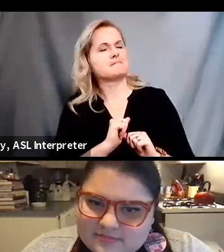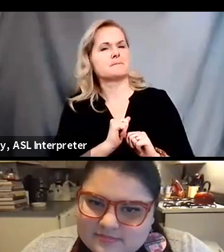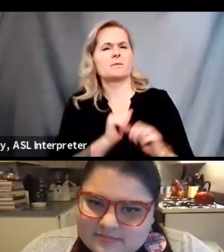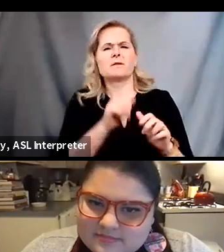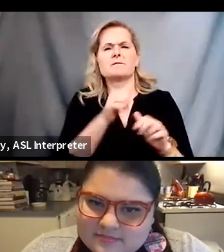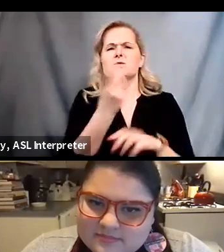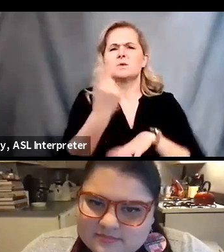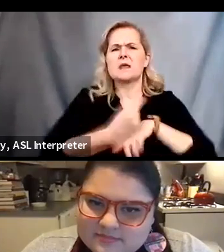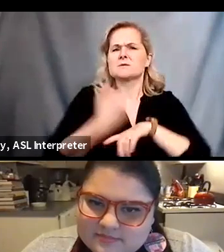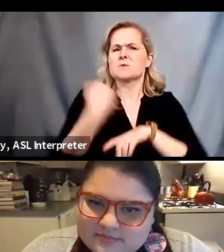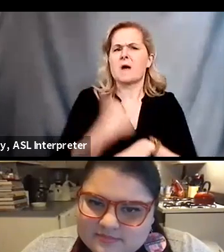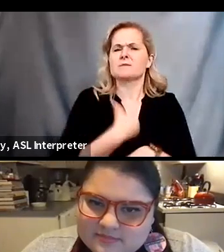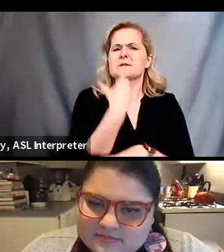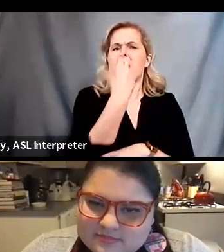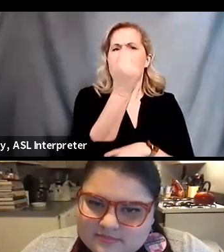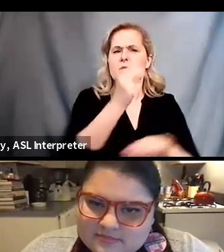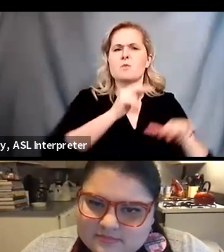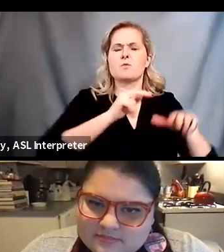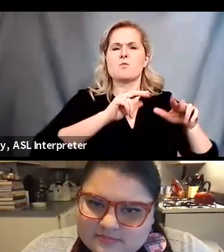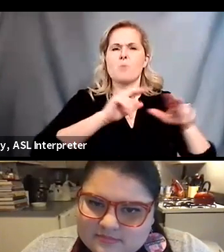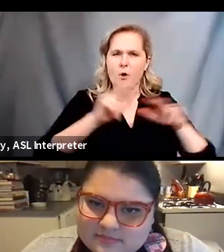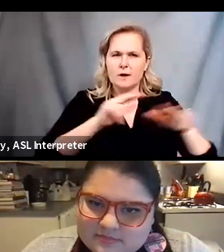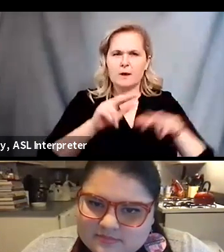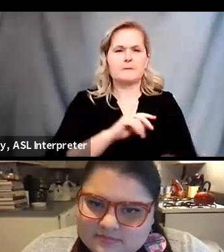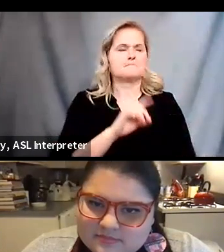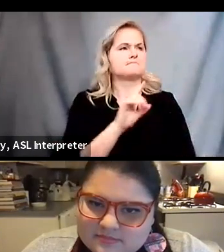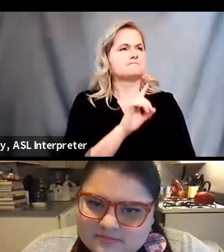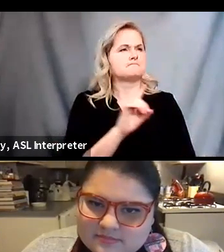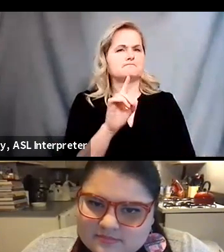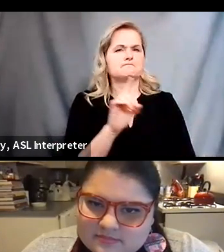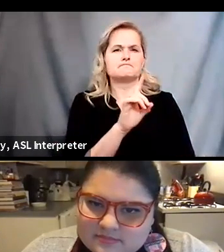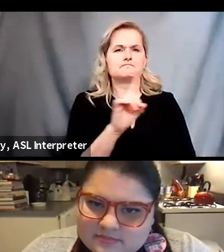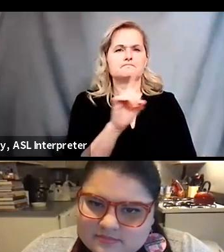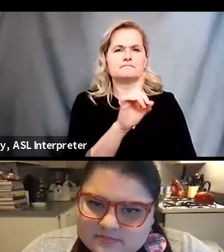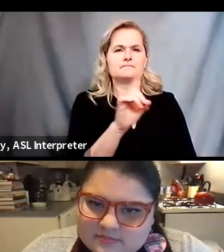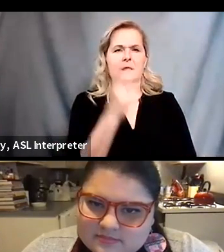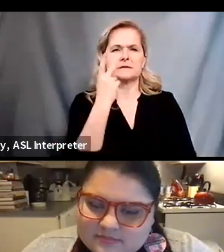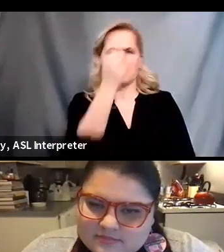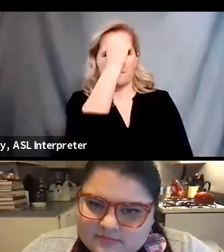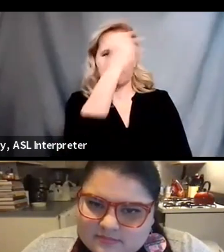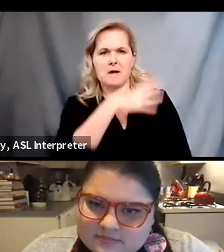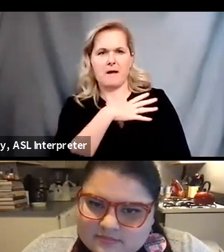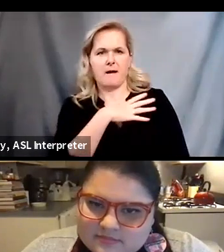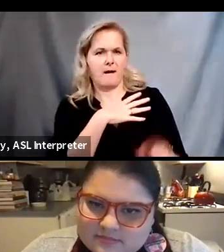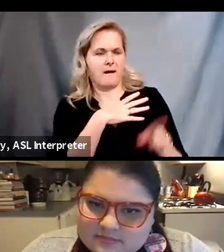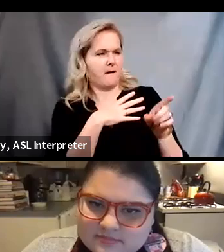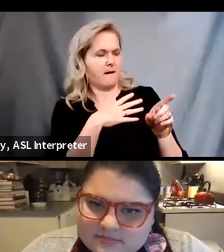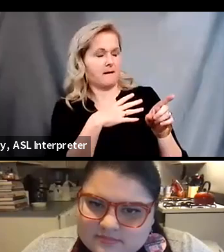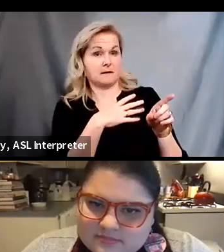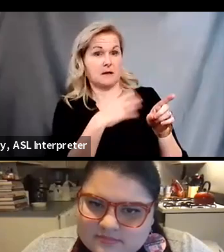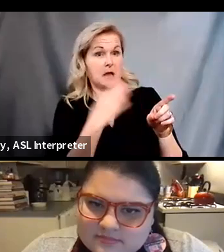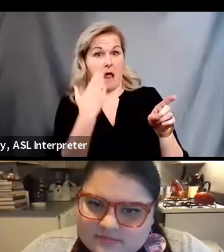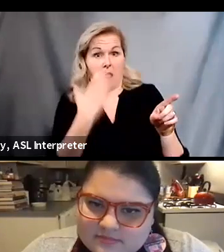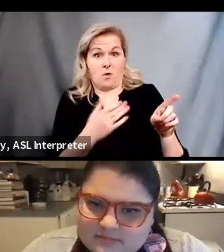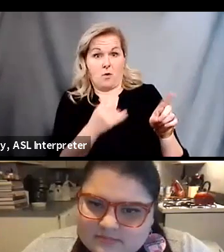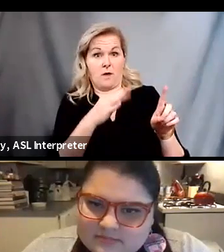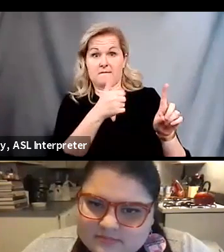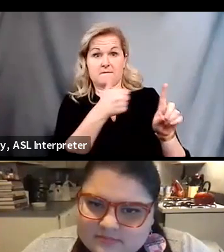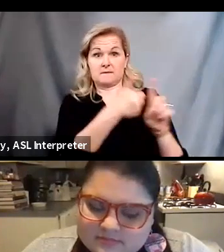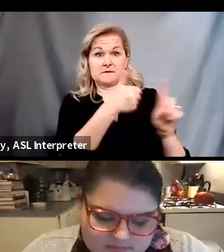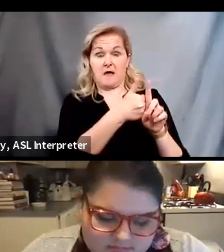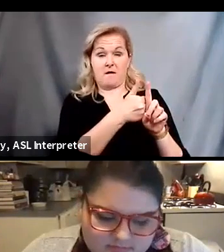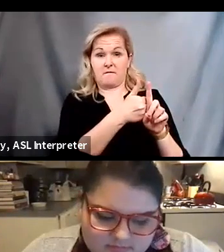day and I saw a man who was, you know, I don't know if he's